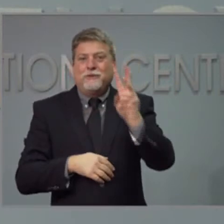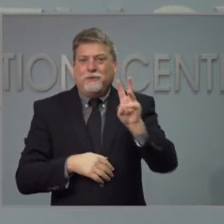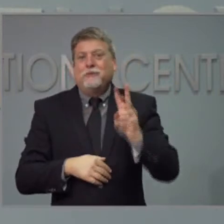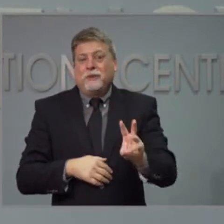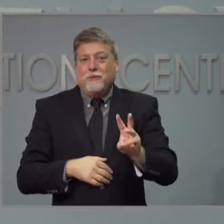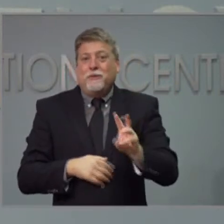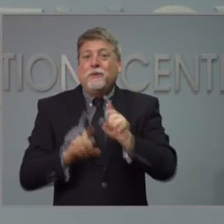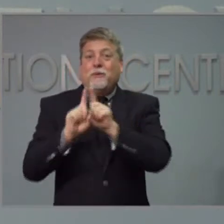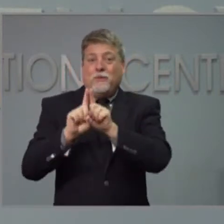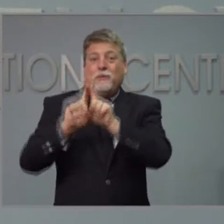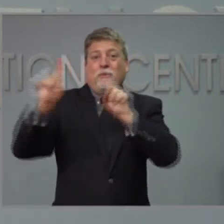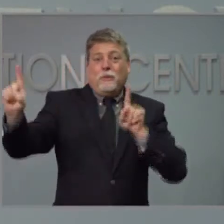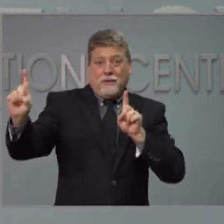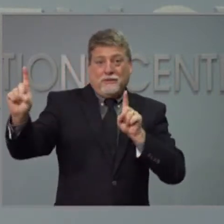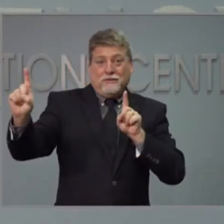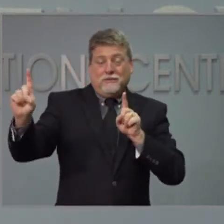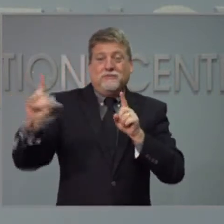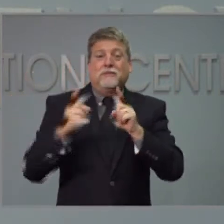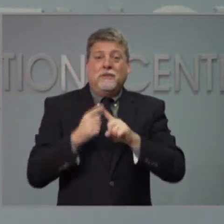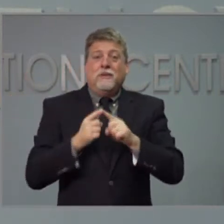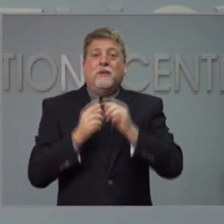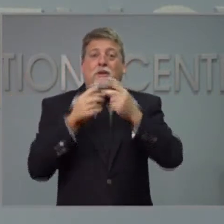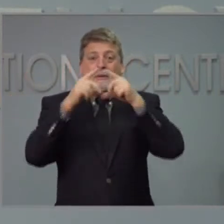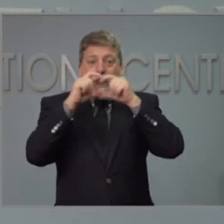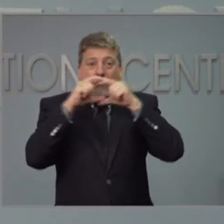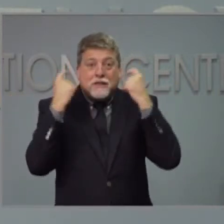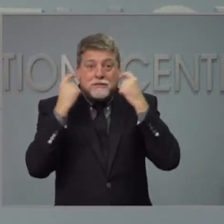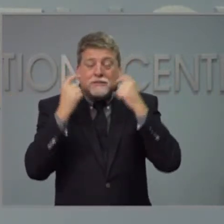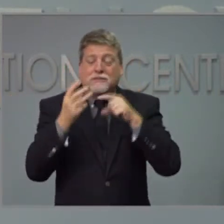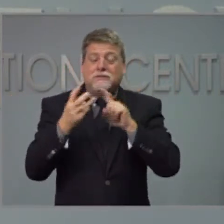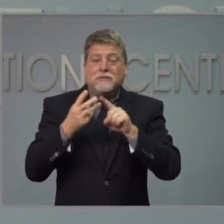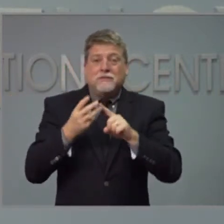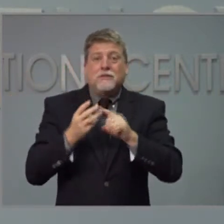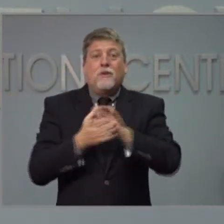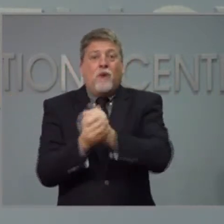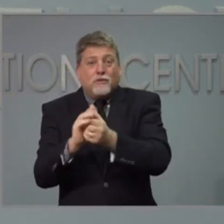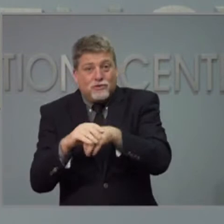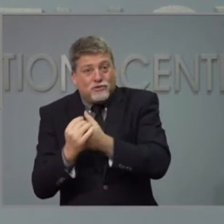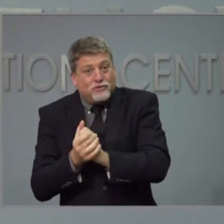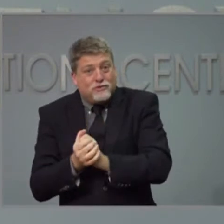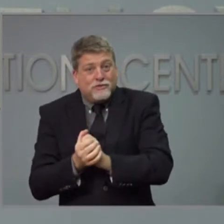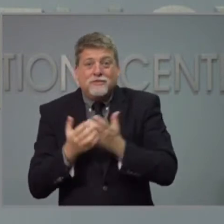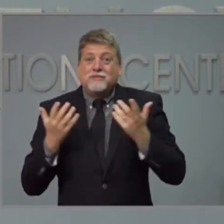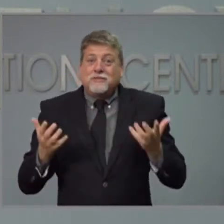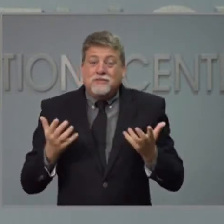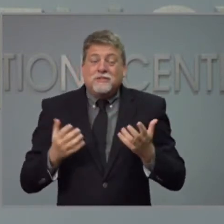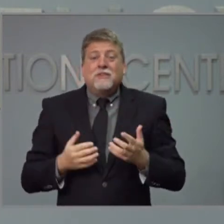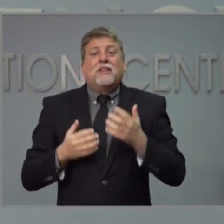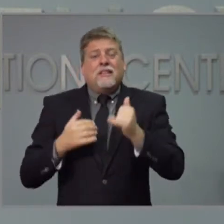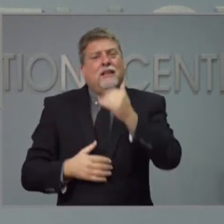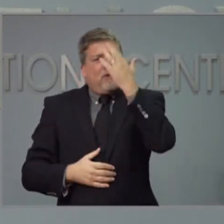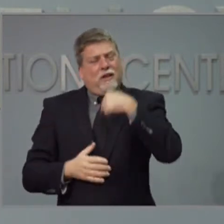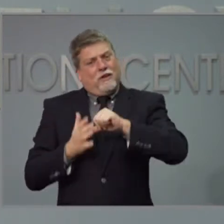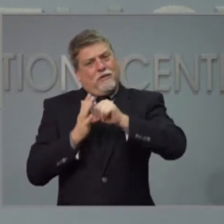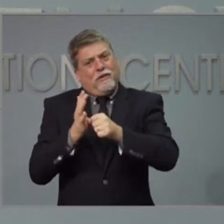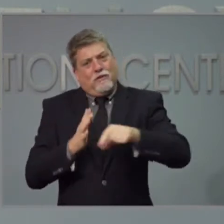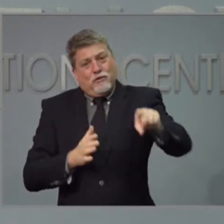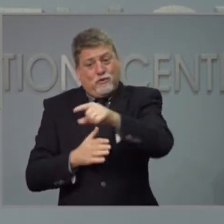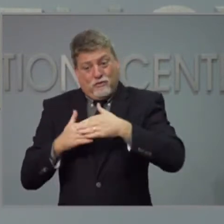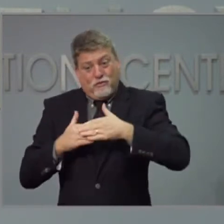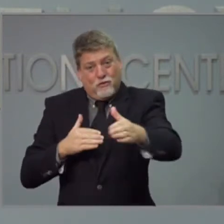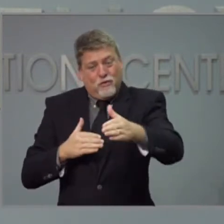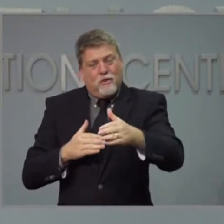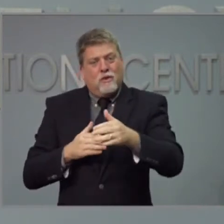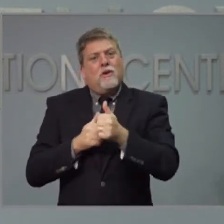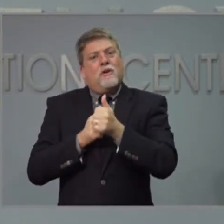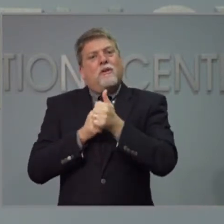North Carolinians to do what they do best. Look out for each other. So whatever your reason, get behind the mask. And with that, I'll